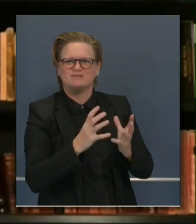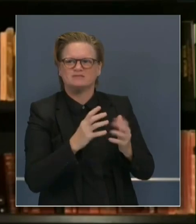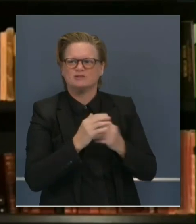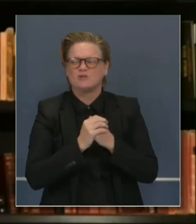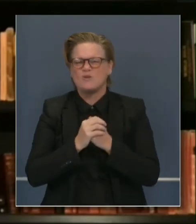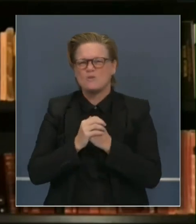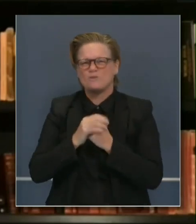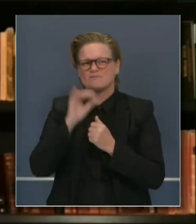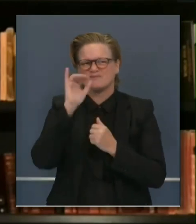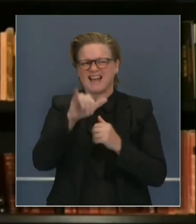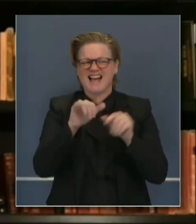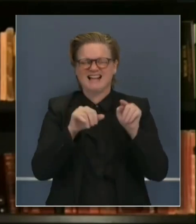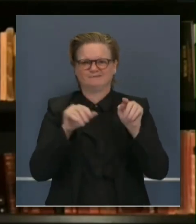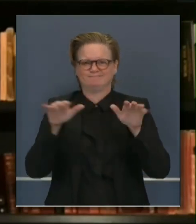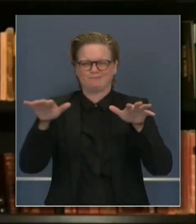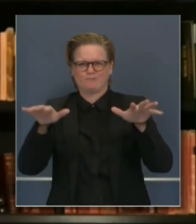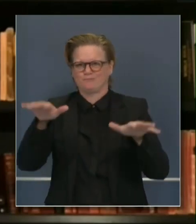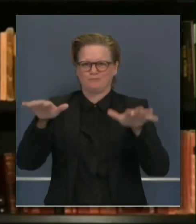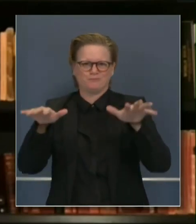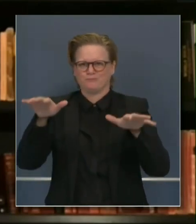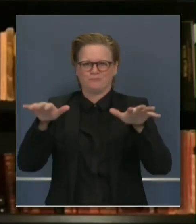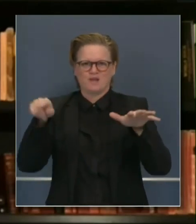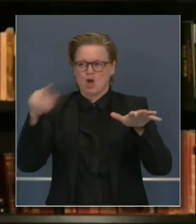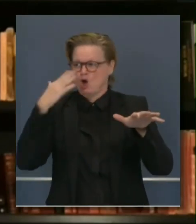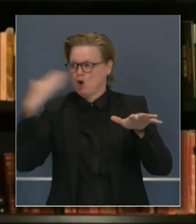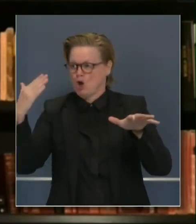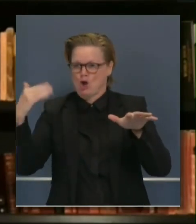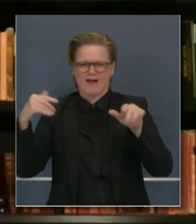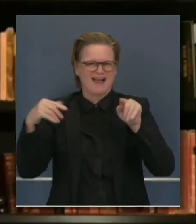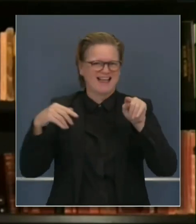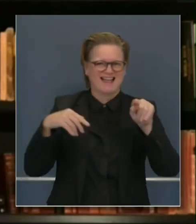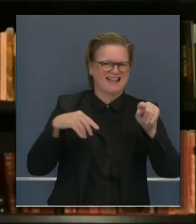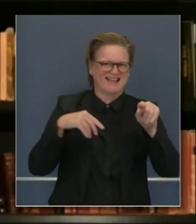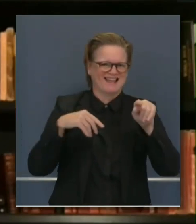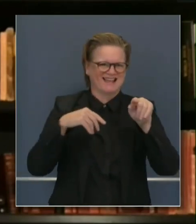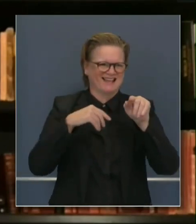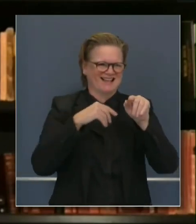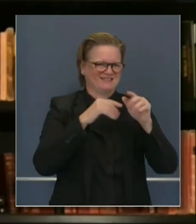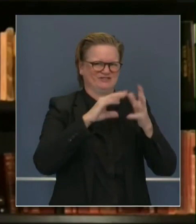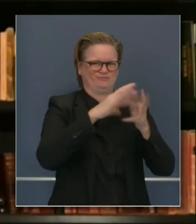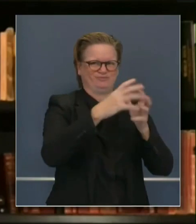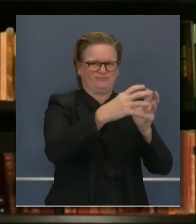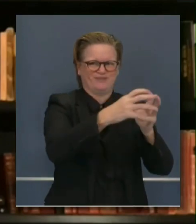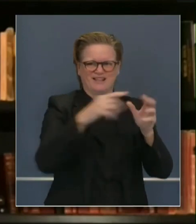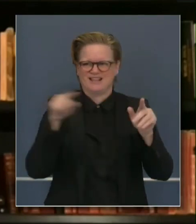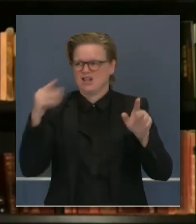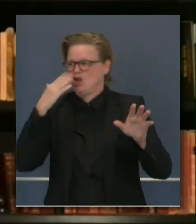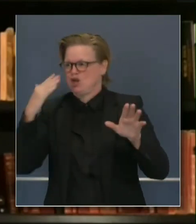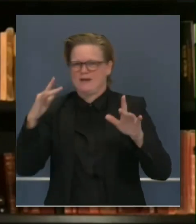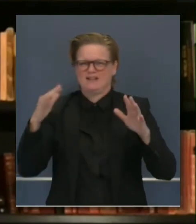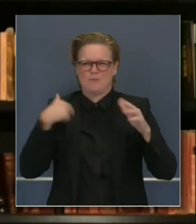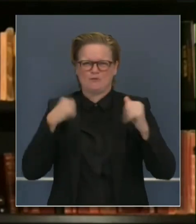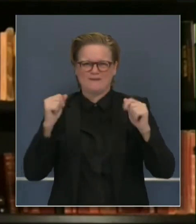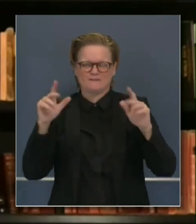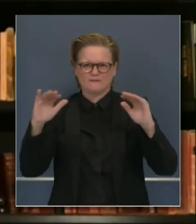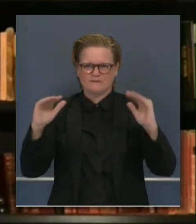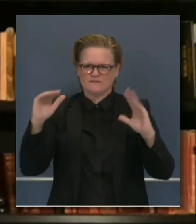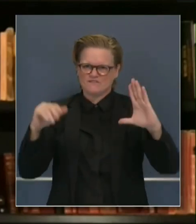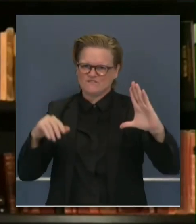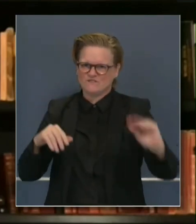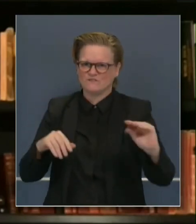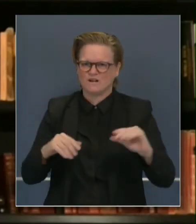act, and we are, I think, moving in a much more enlightened direction than those difficult months